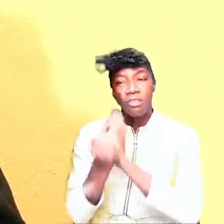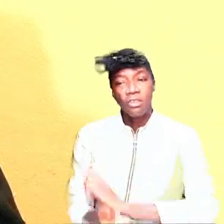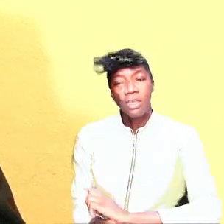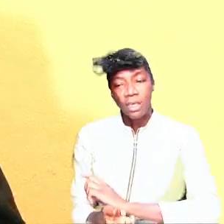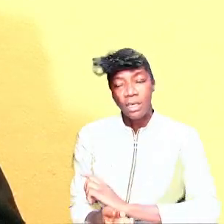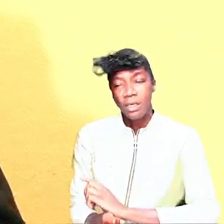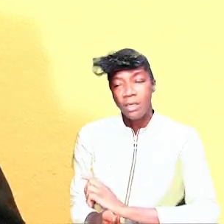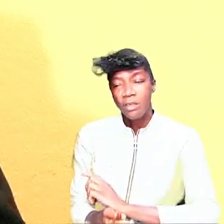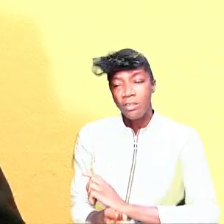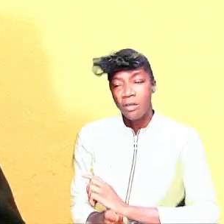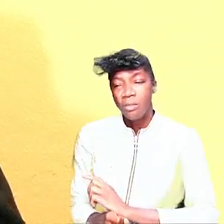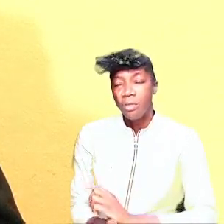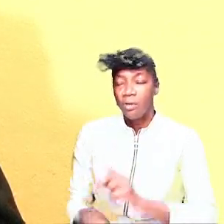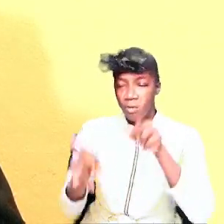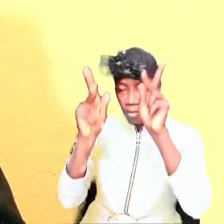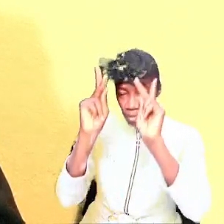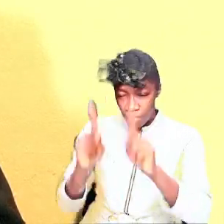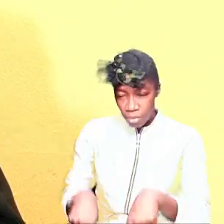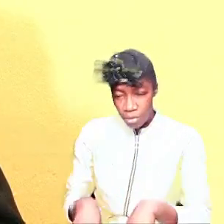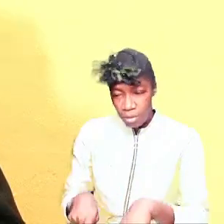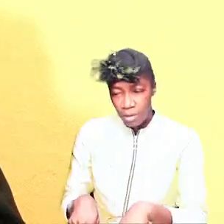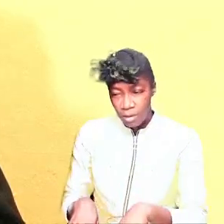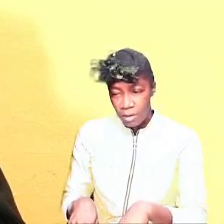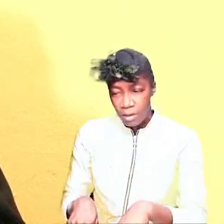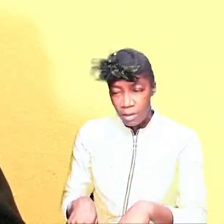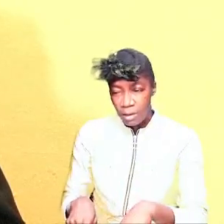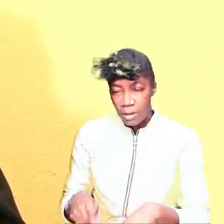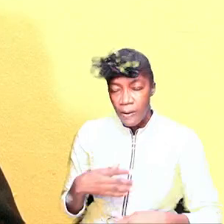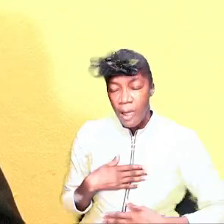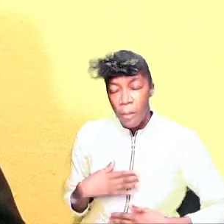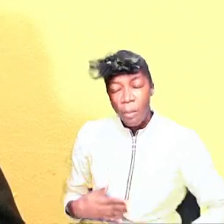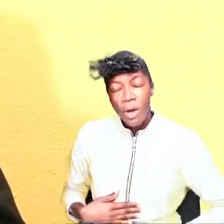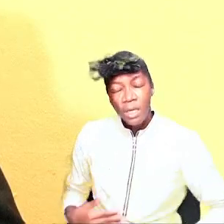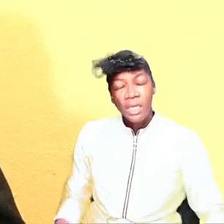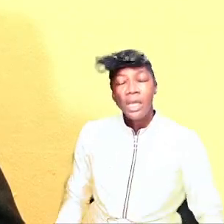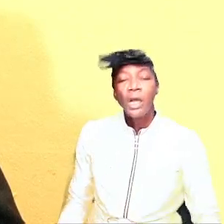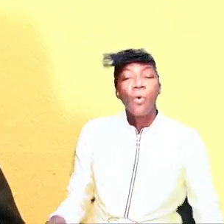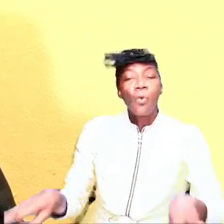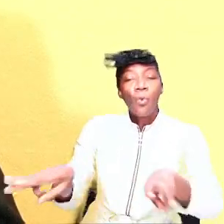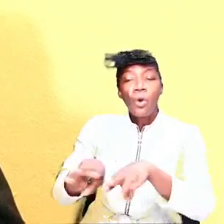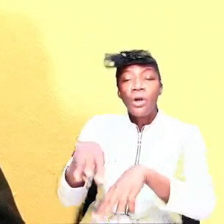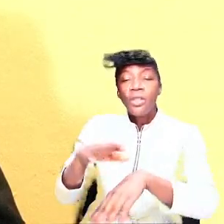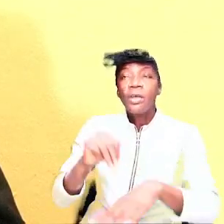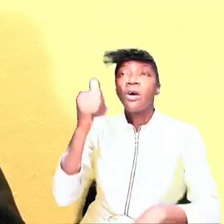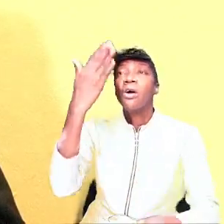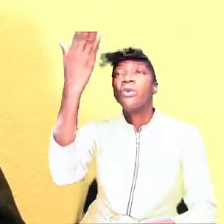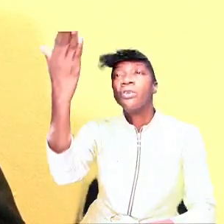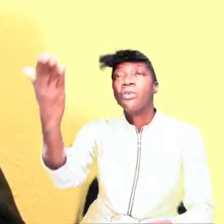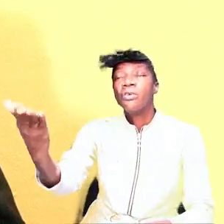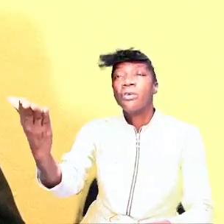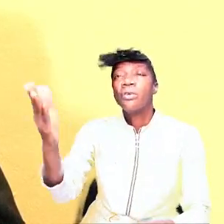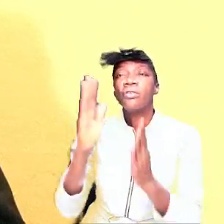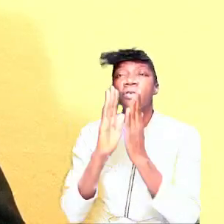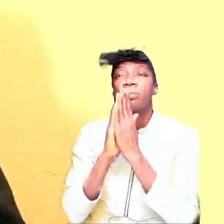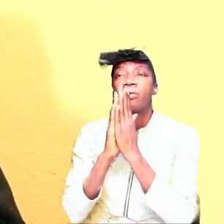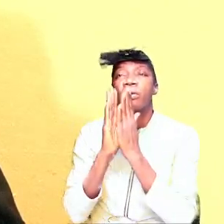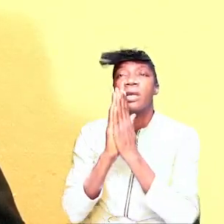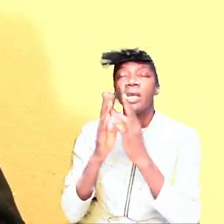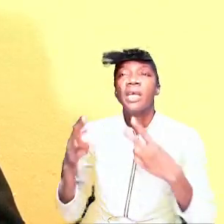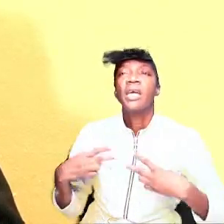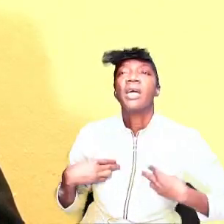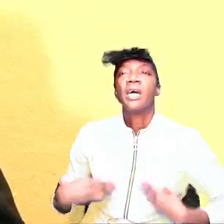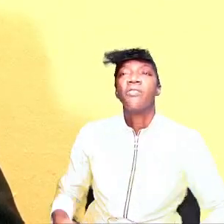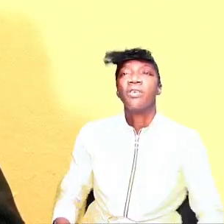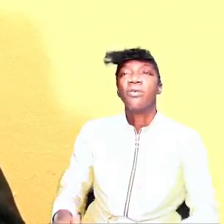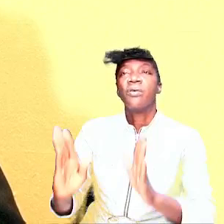be individuals, mighty God, and vessels worthy to be called your own. We pray, mighty God, that you will have your own